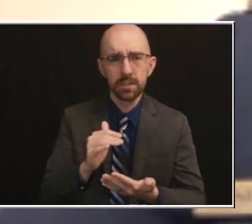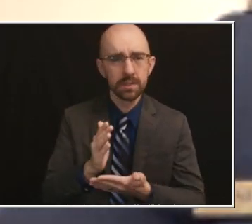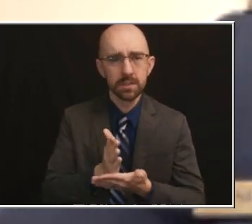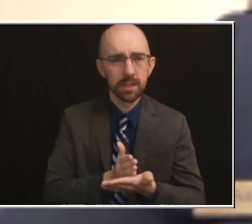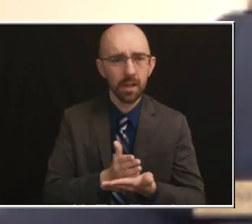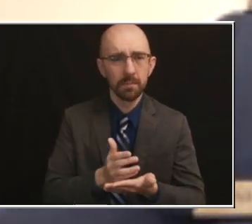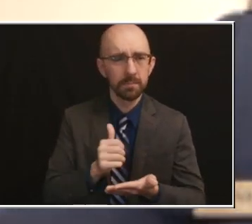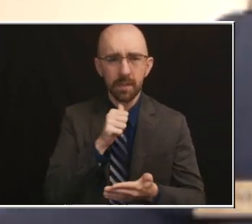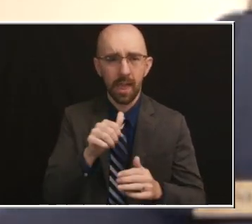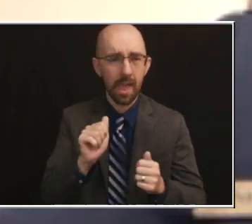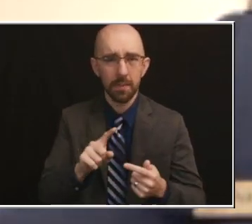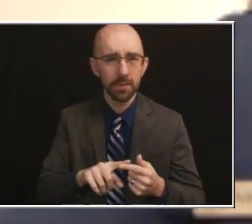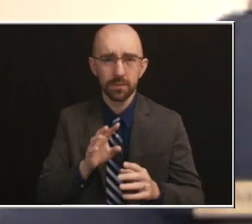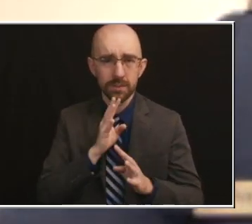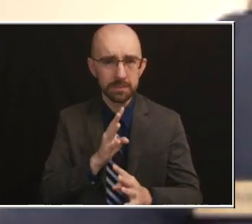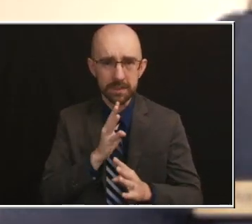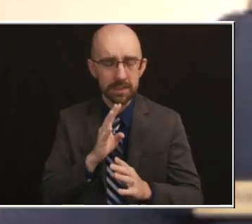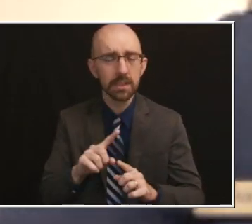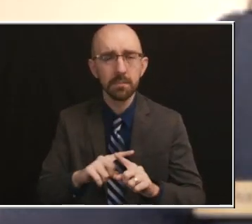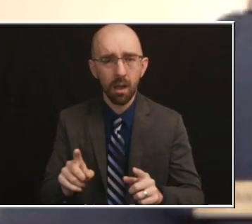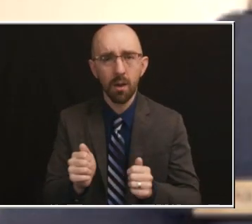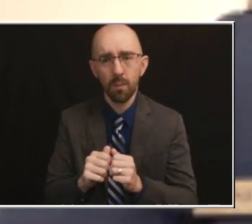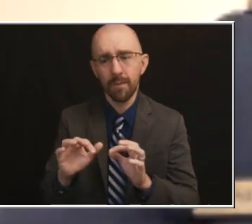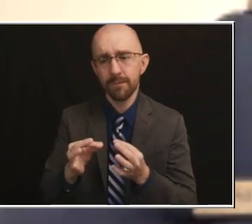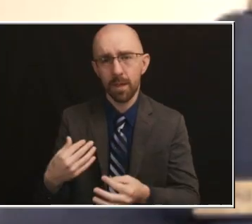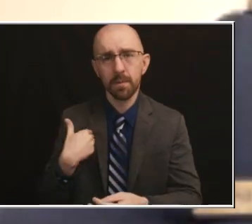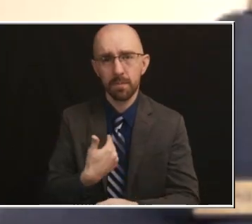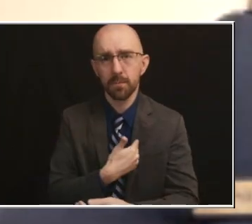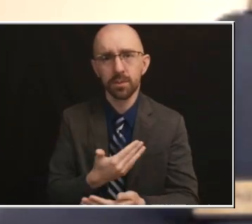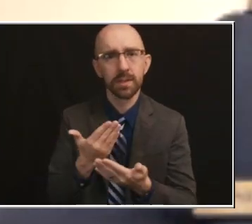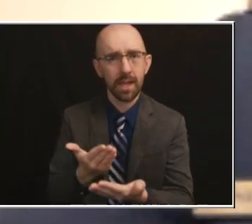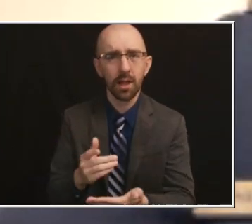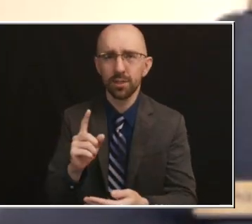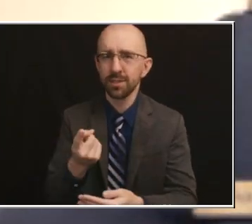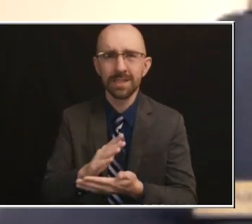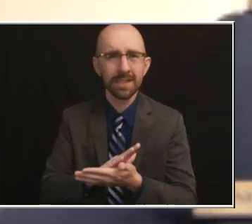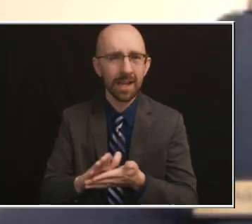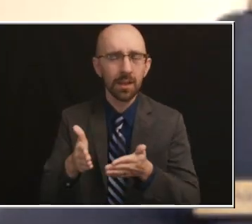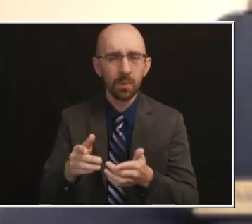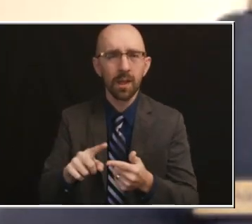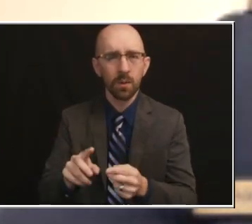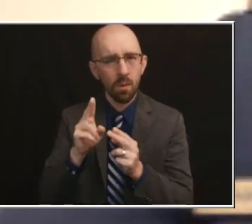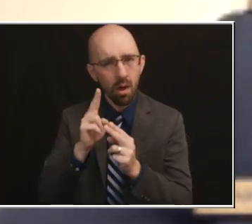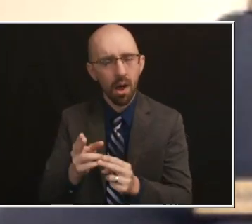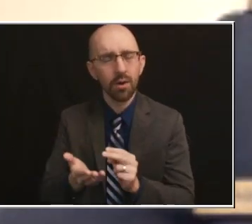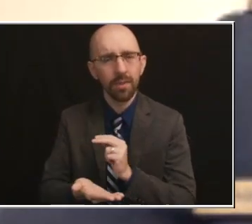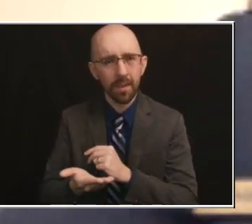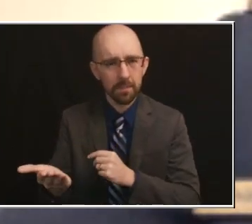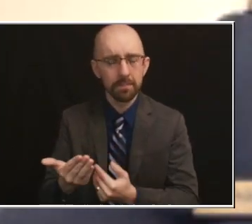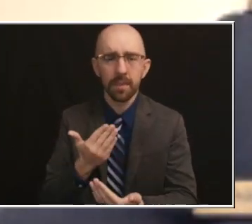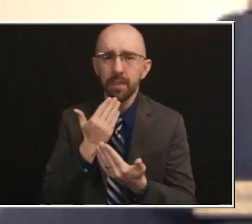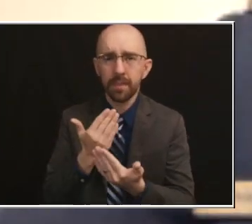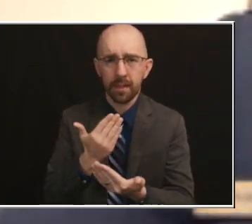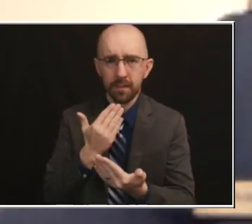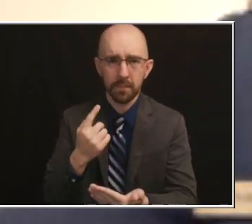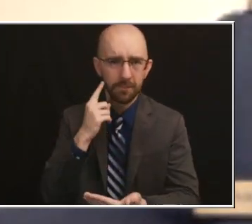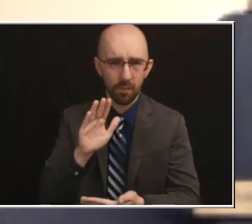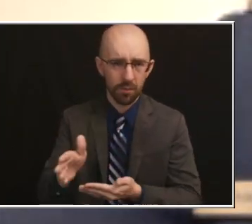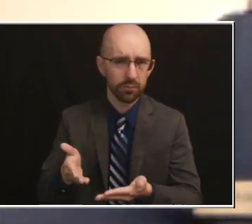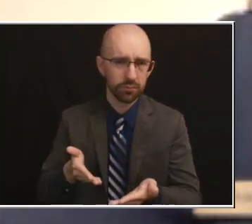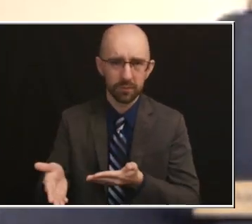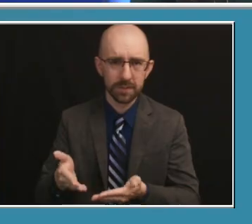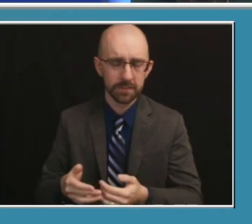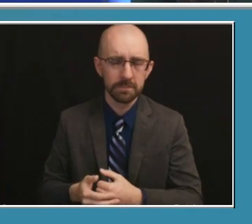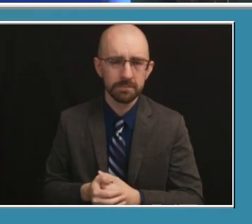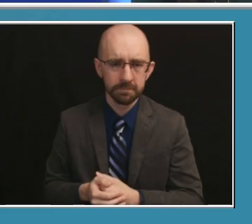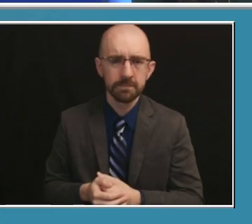be able to talk, but also with family members there, it's just a nice way to honor them and thank them for their service.